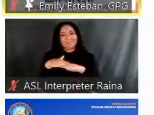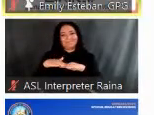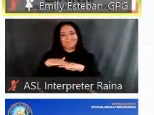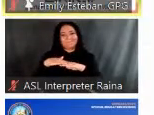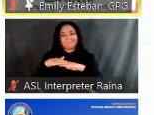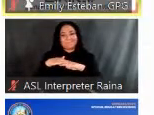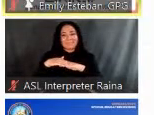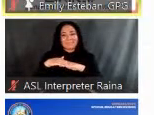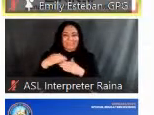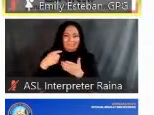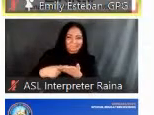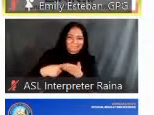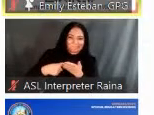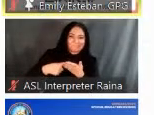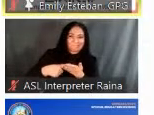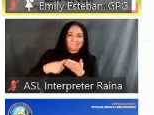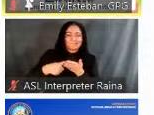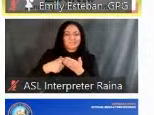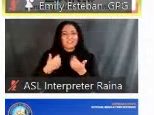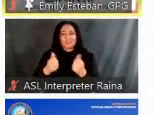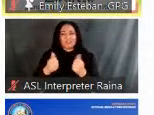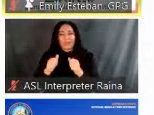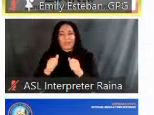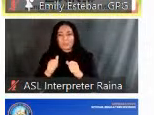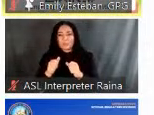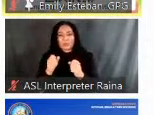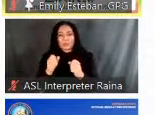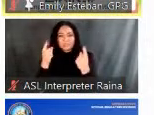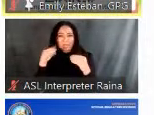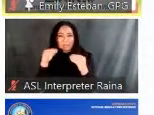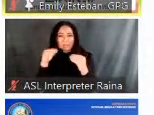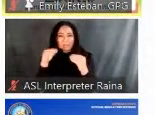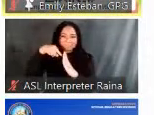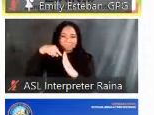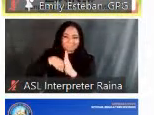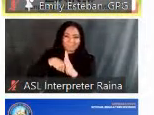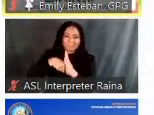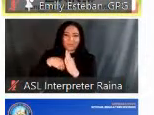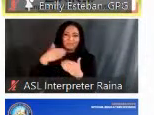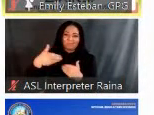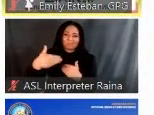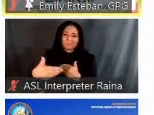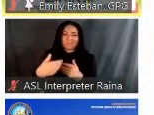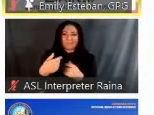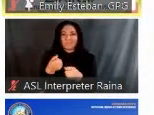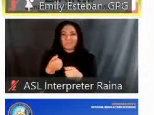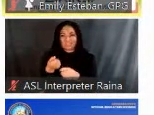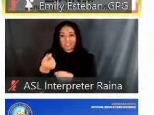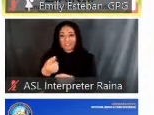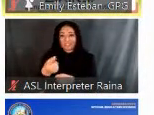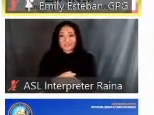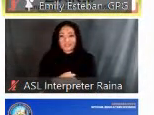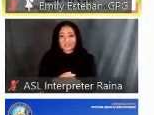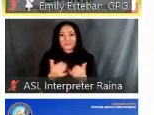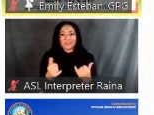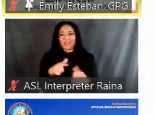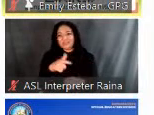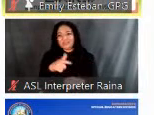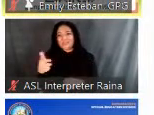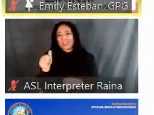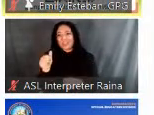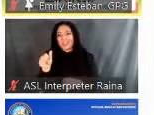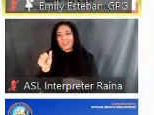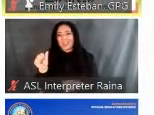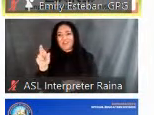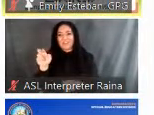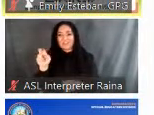we're looking forward to unpacking these important topics for the work group over the next year. Now I'm going to hand it over to Erin Price at GPG to